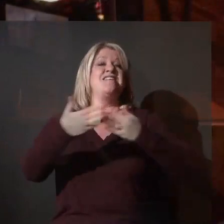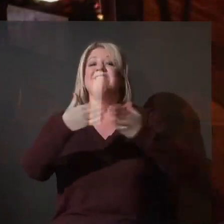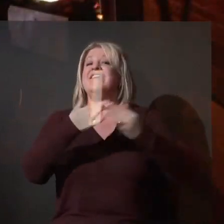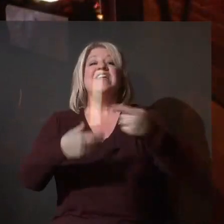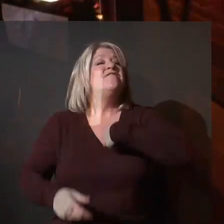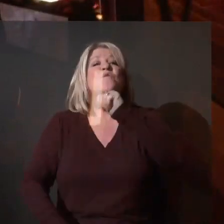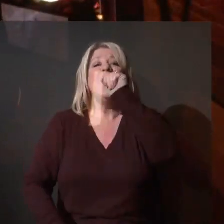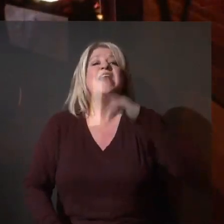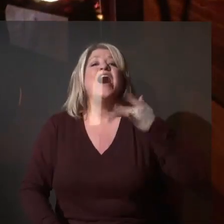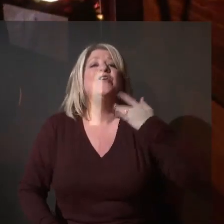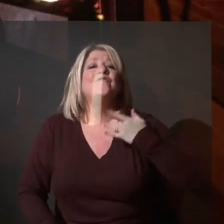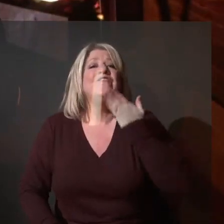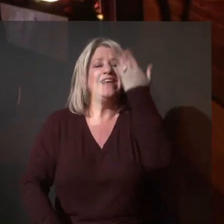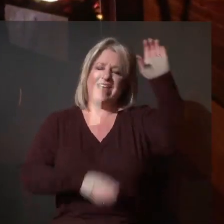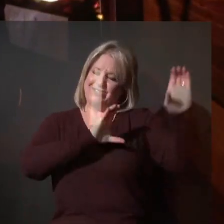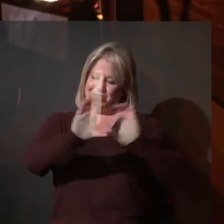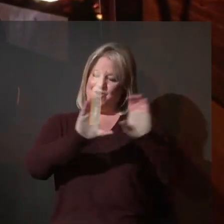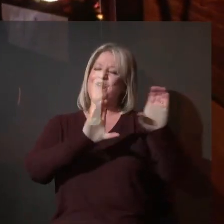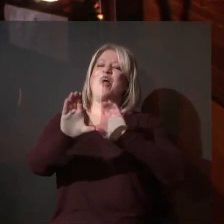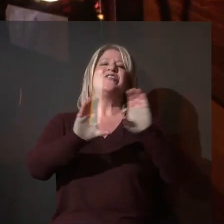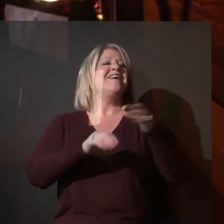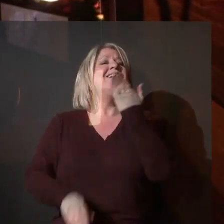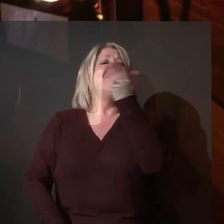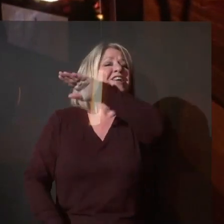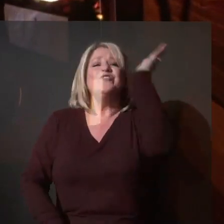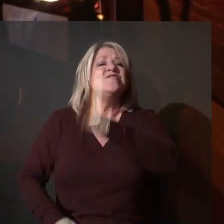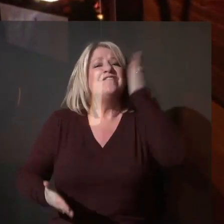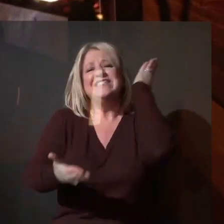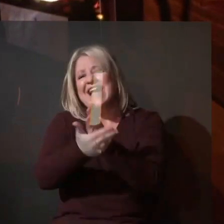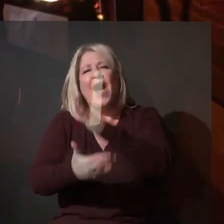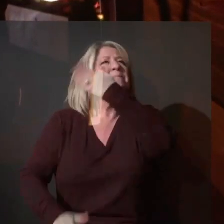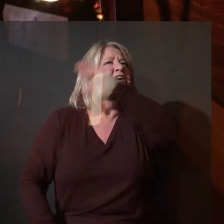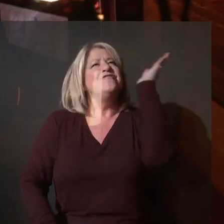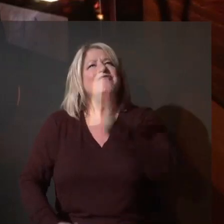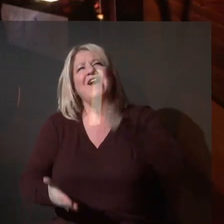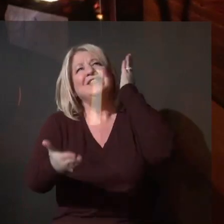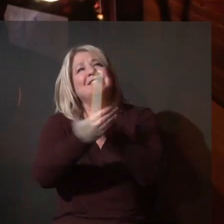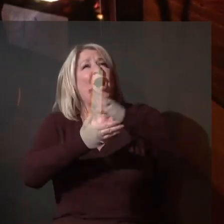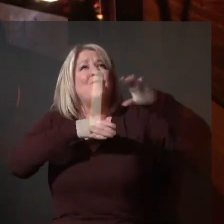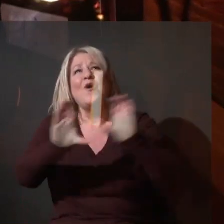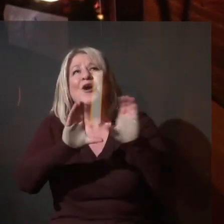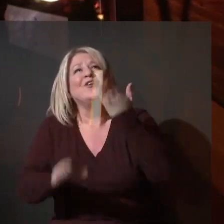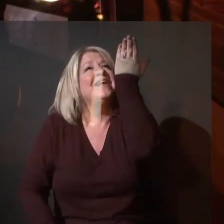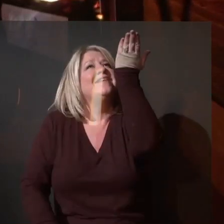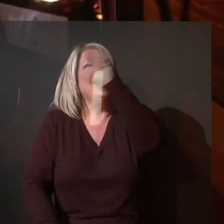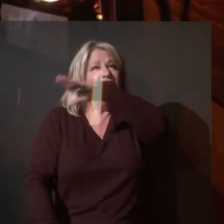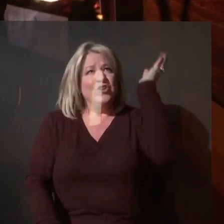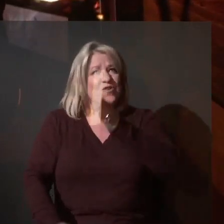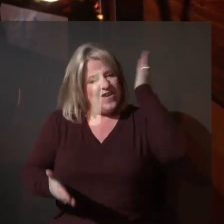you're working. Even when I don't feel it, you're working. You never stop, you never